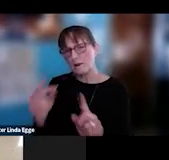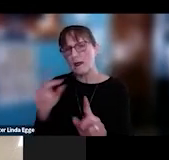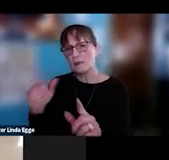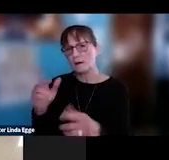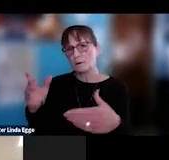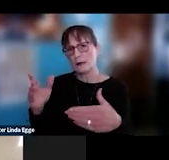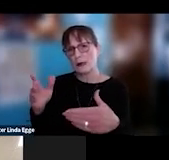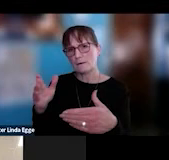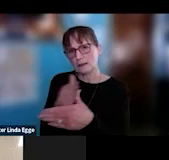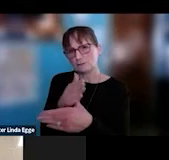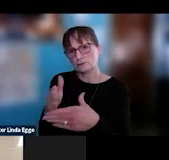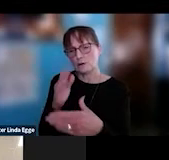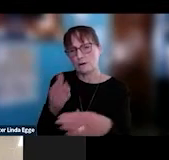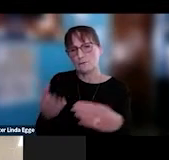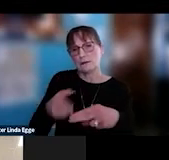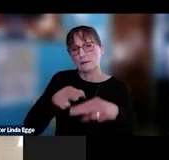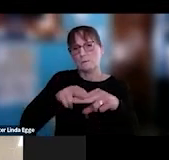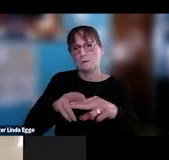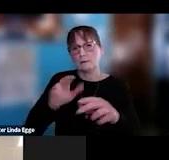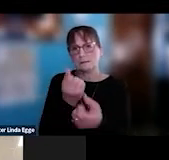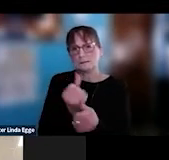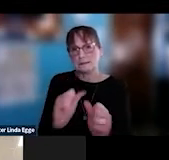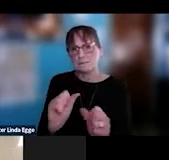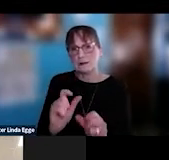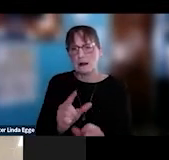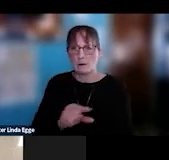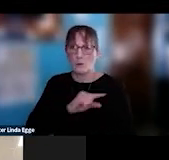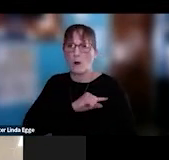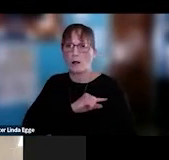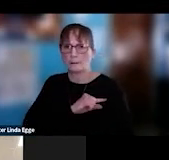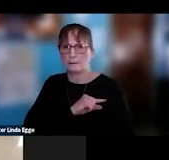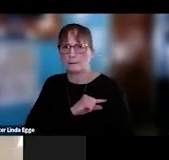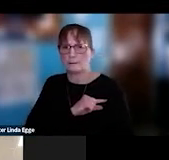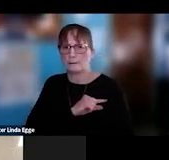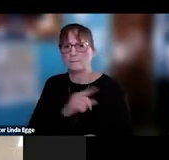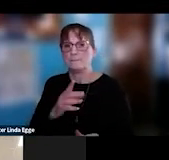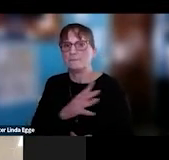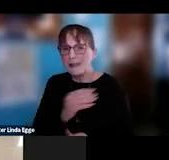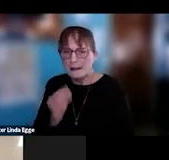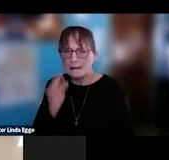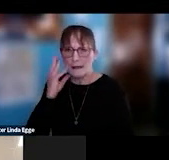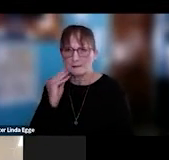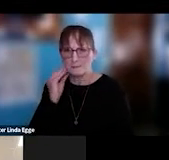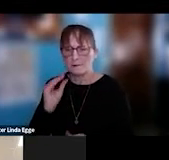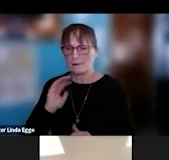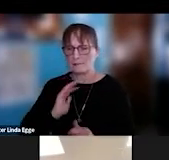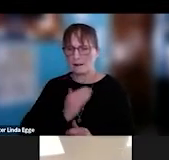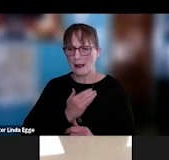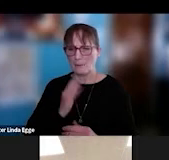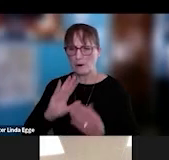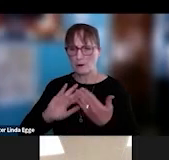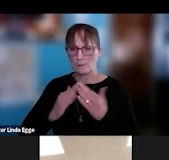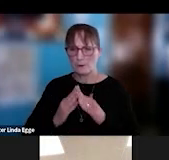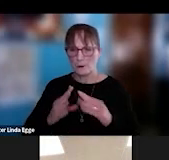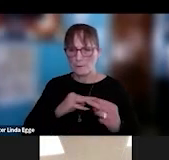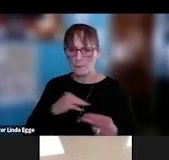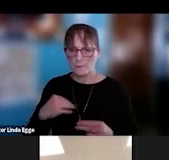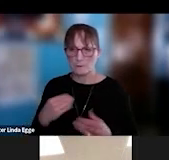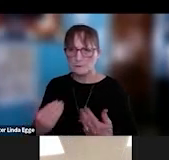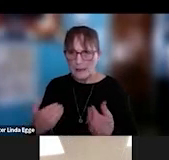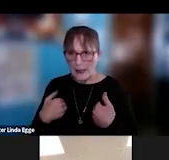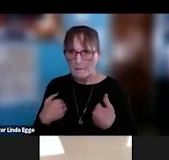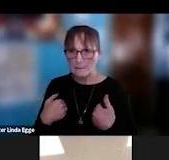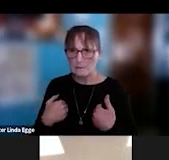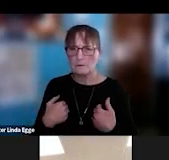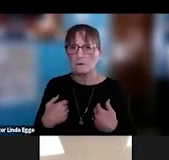goal of improving the safety and quality and experience that our community members have,